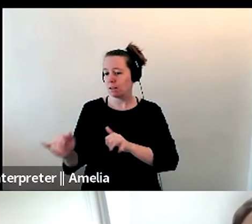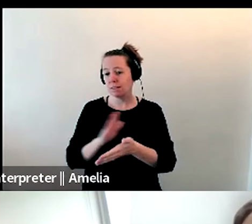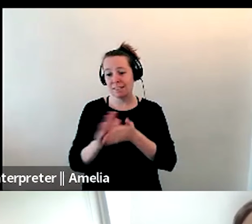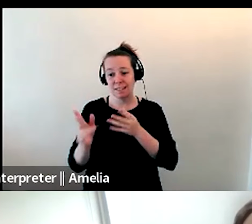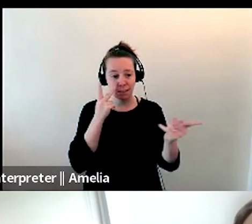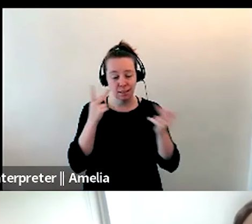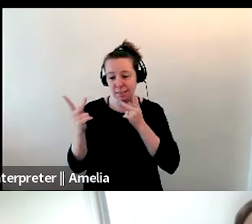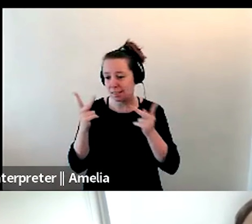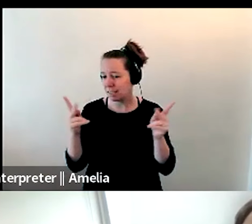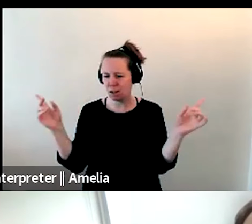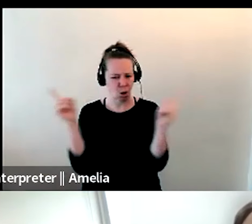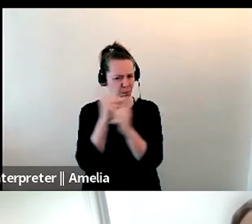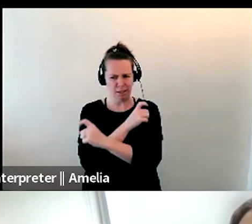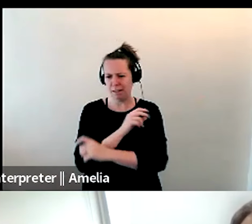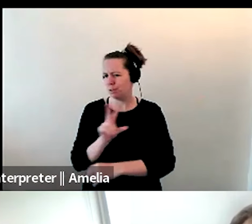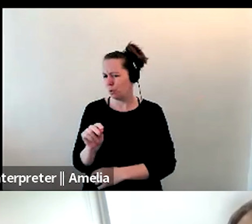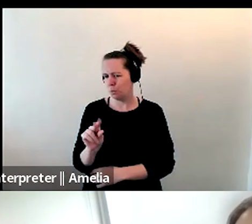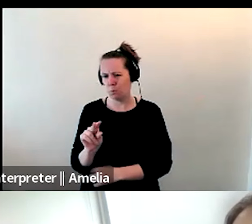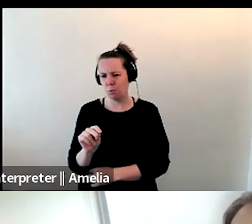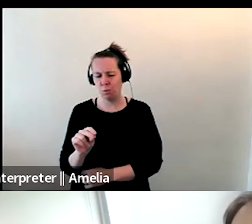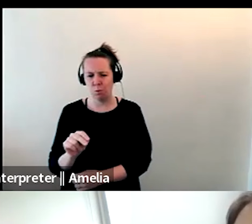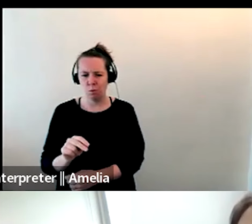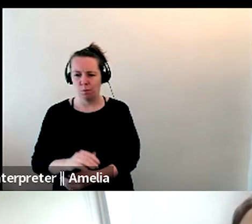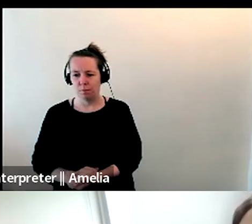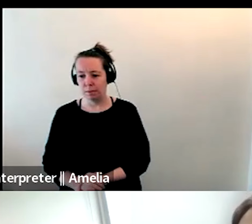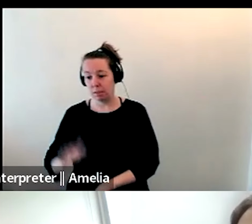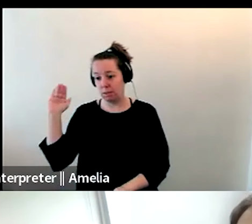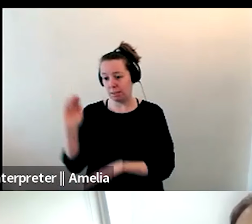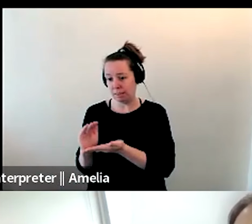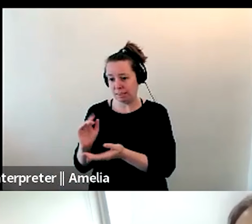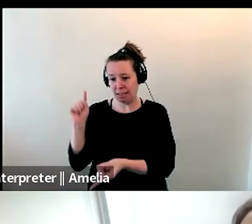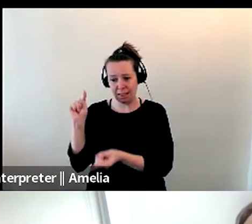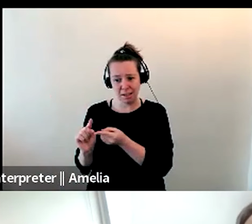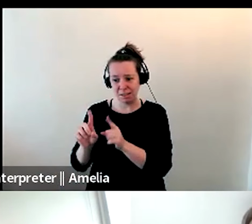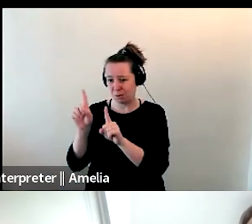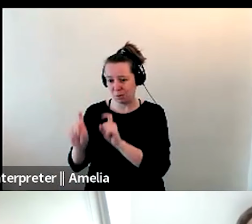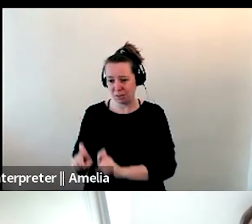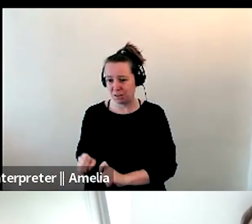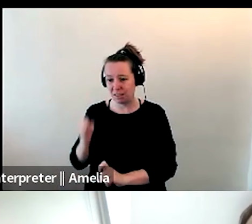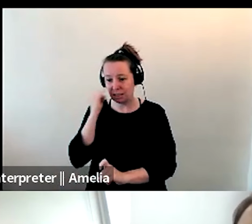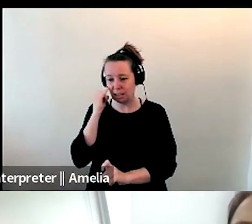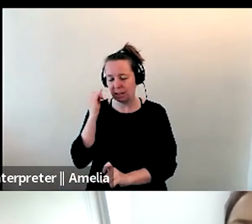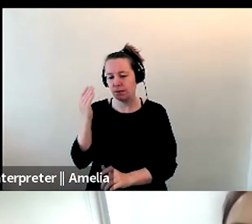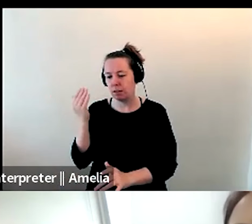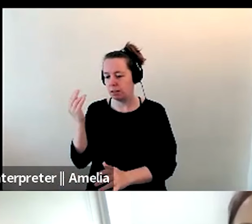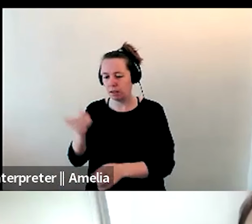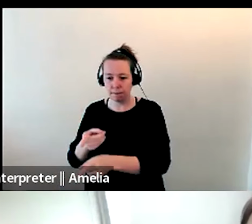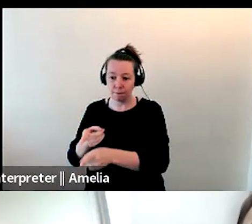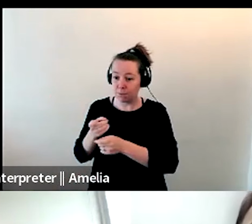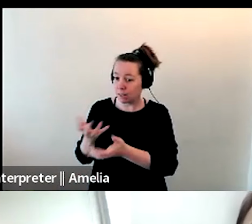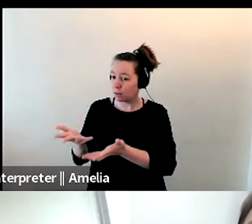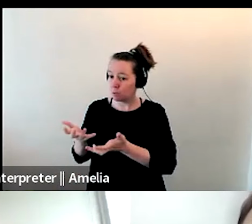over complicating, so they have less questions. Sometimes it's, you know, faster